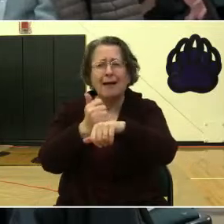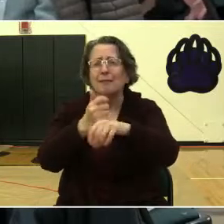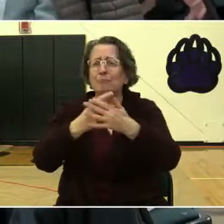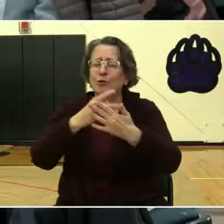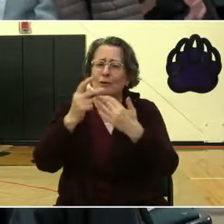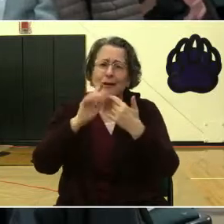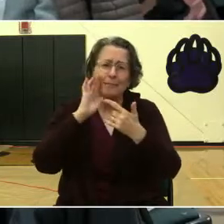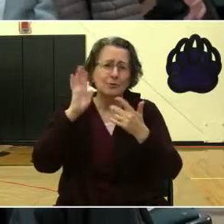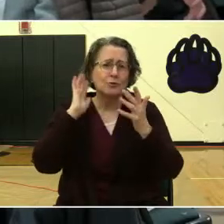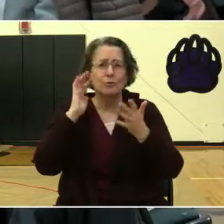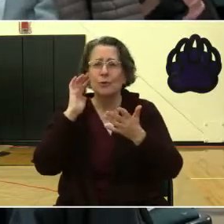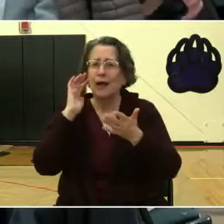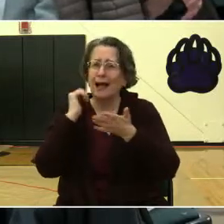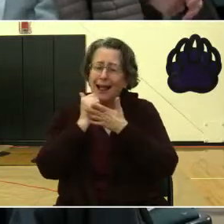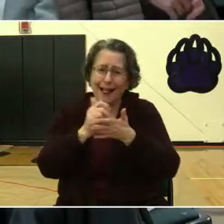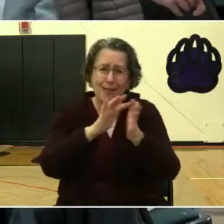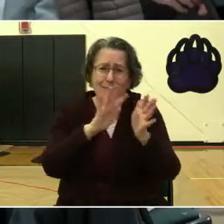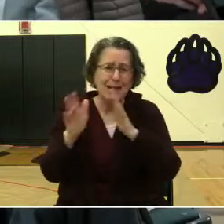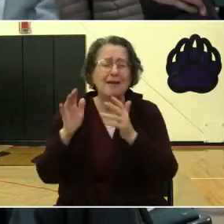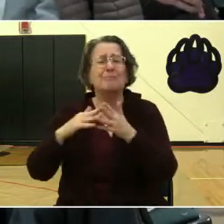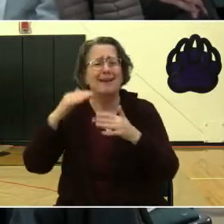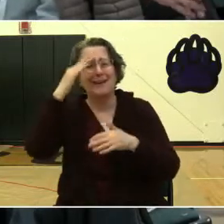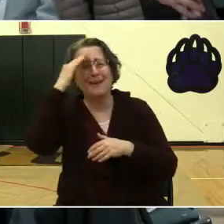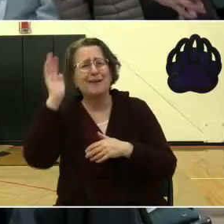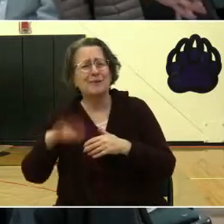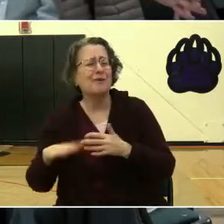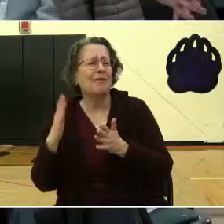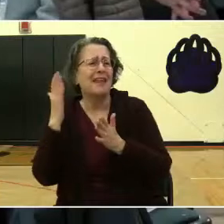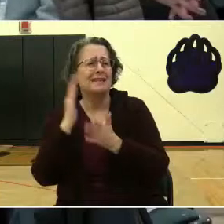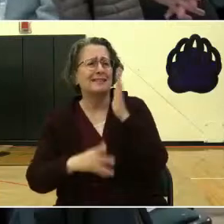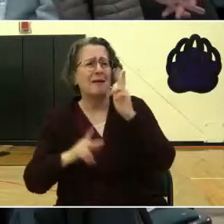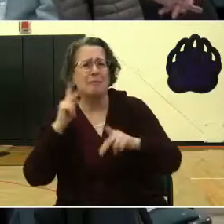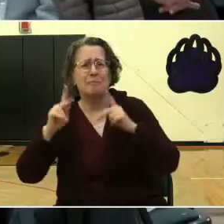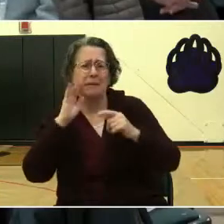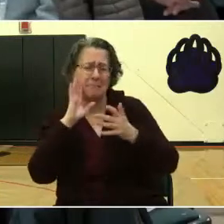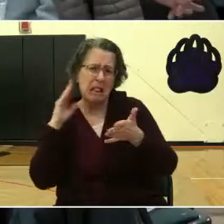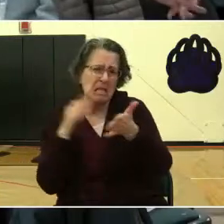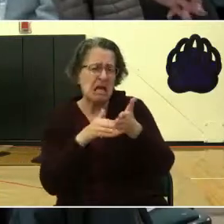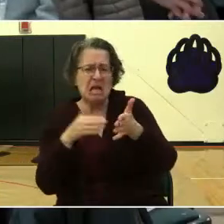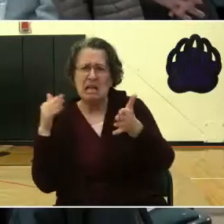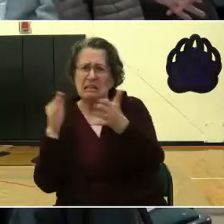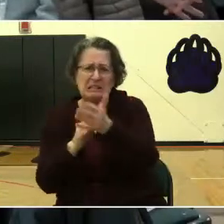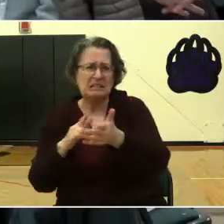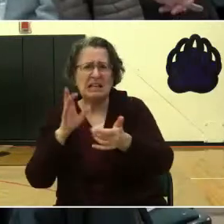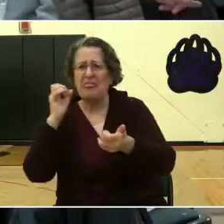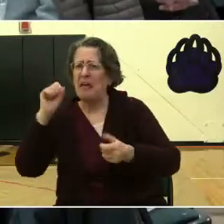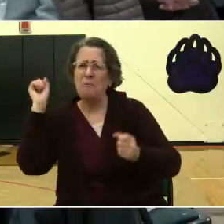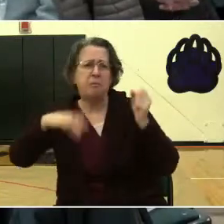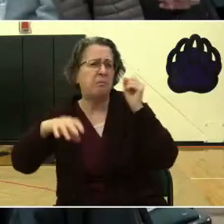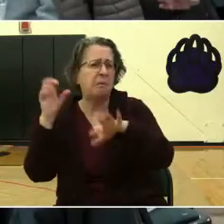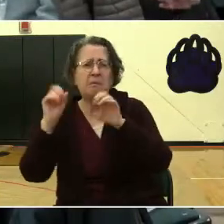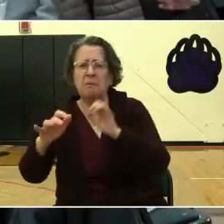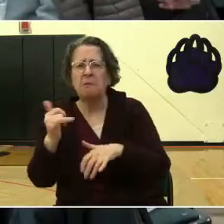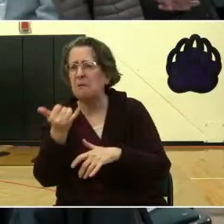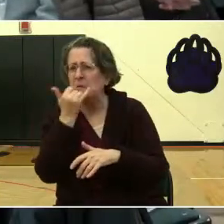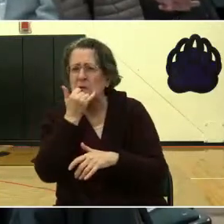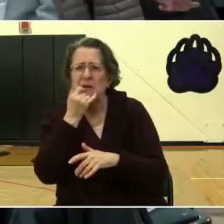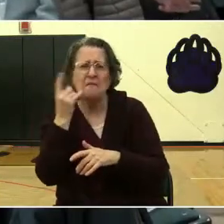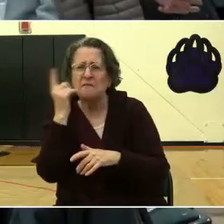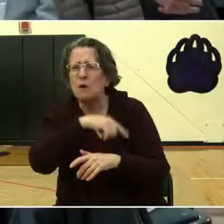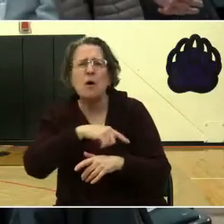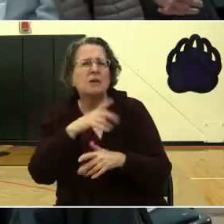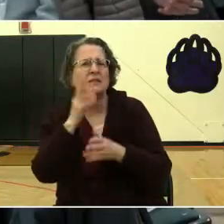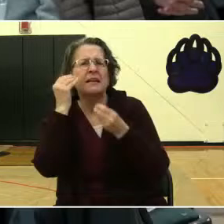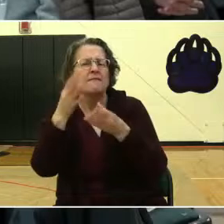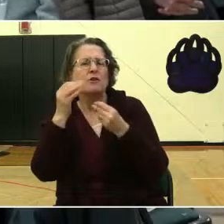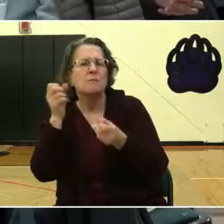and um work fighting against doing anything towards climate change in the country is is tremendous